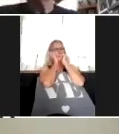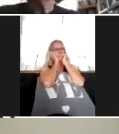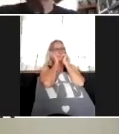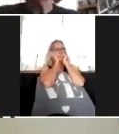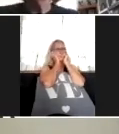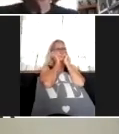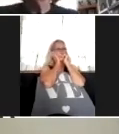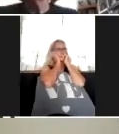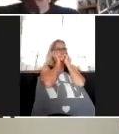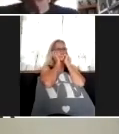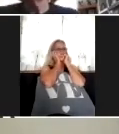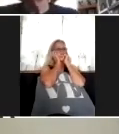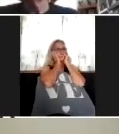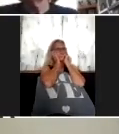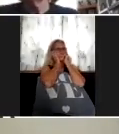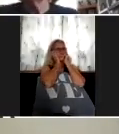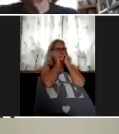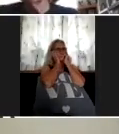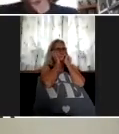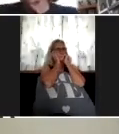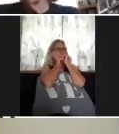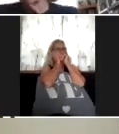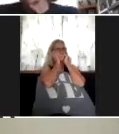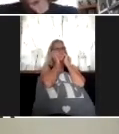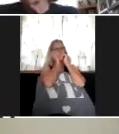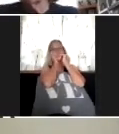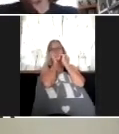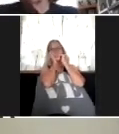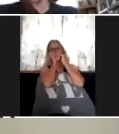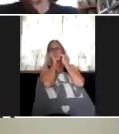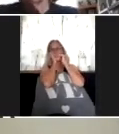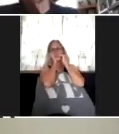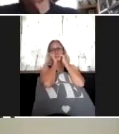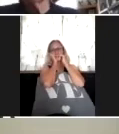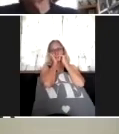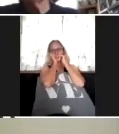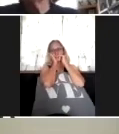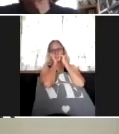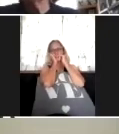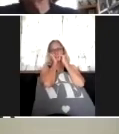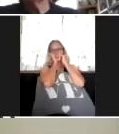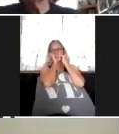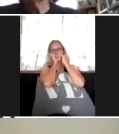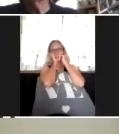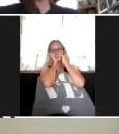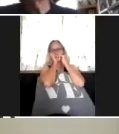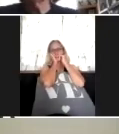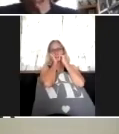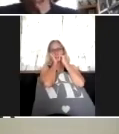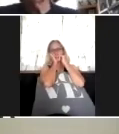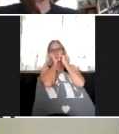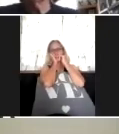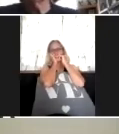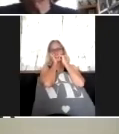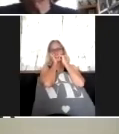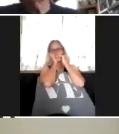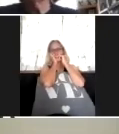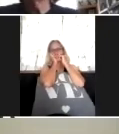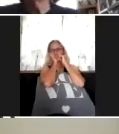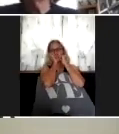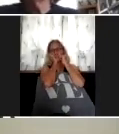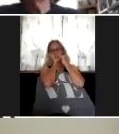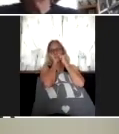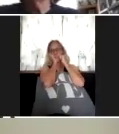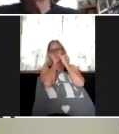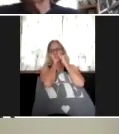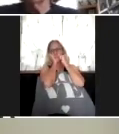sovereign? Yes, he is. That's why he gave us the right to rule, because he's a sovereign king. He delegated